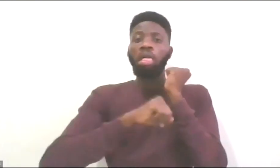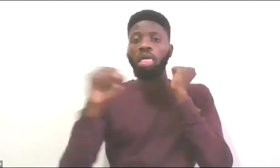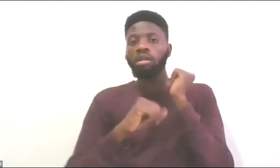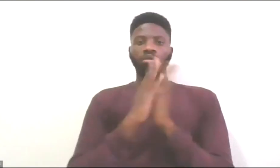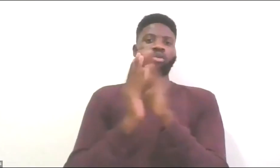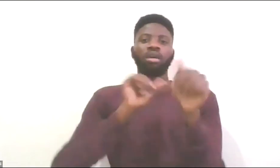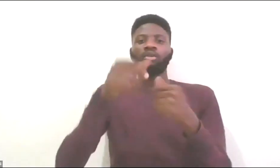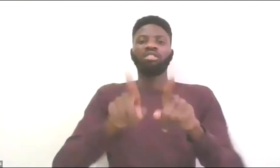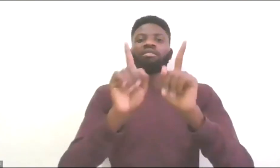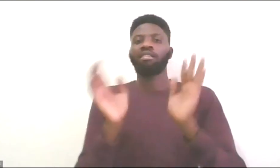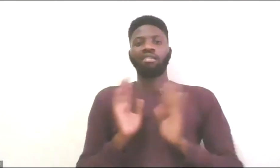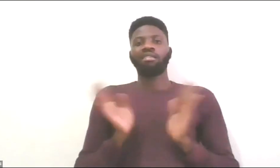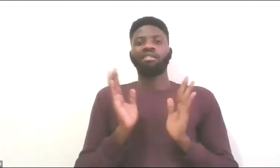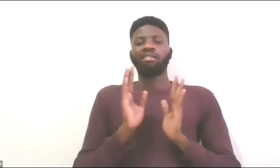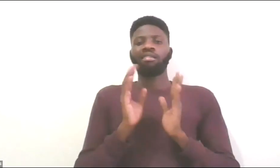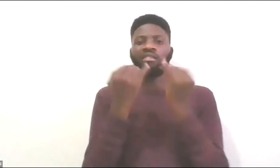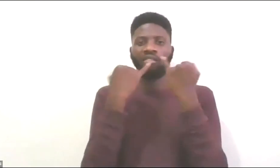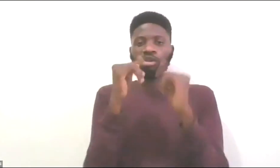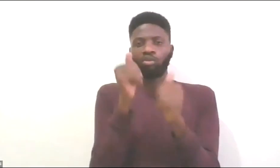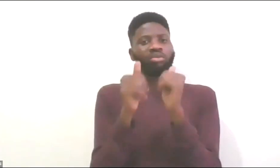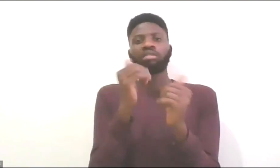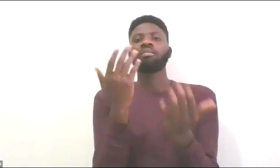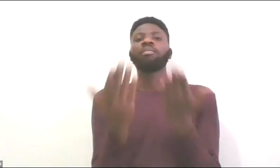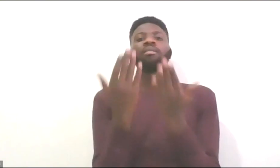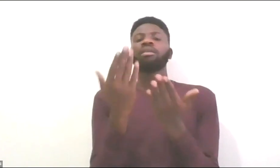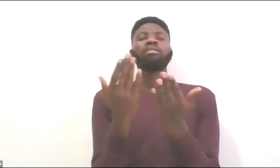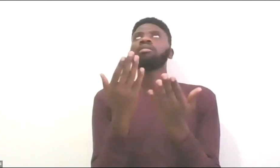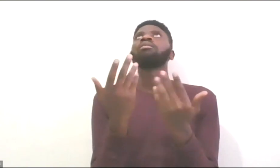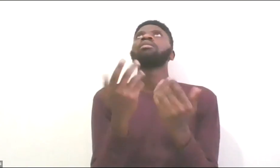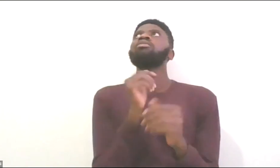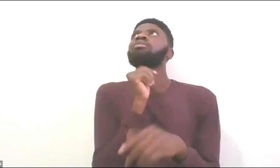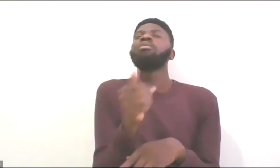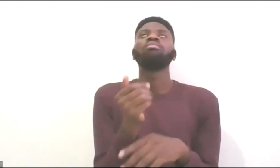or put information that is probably not going to,